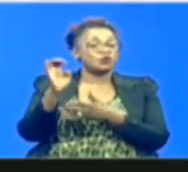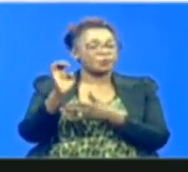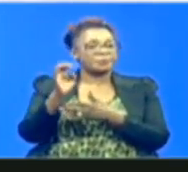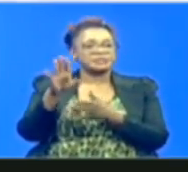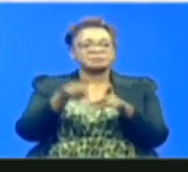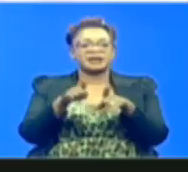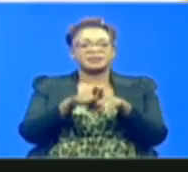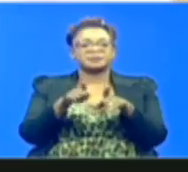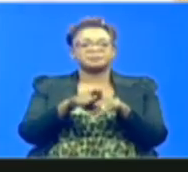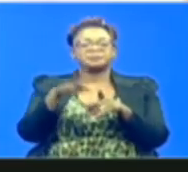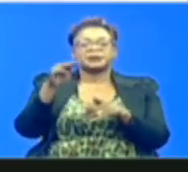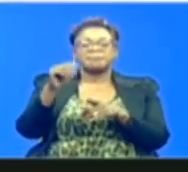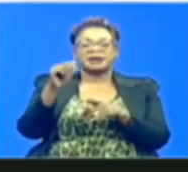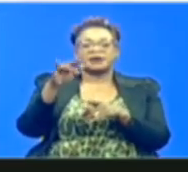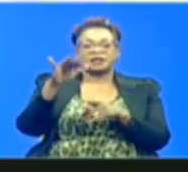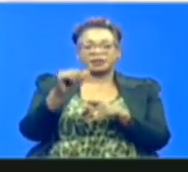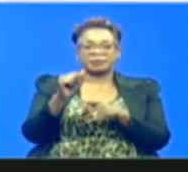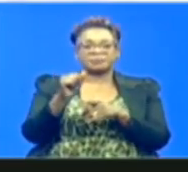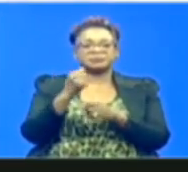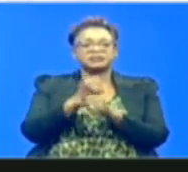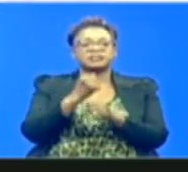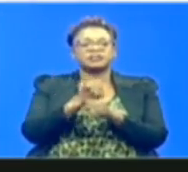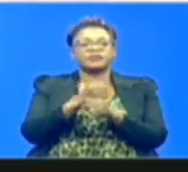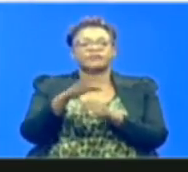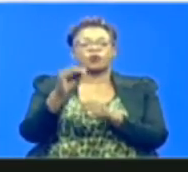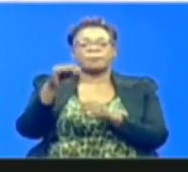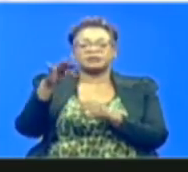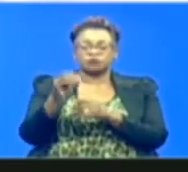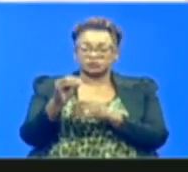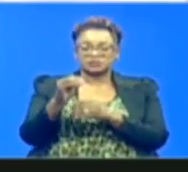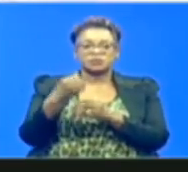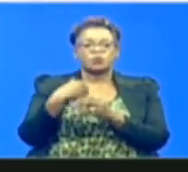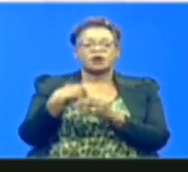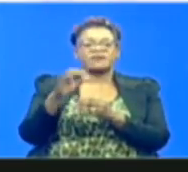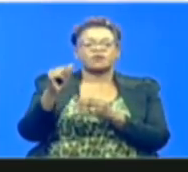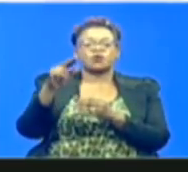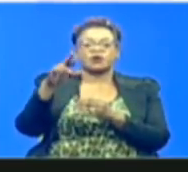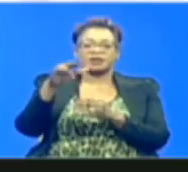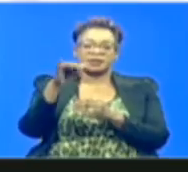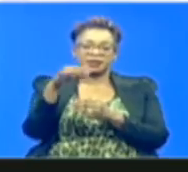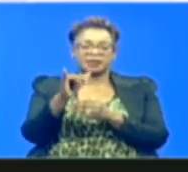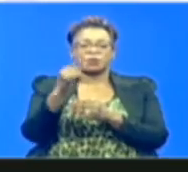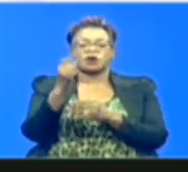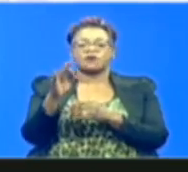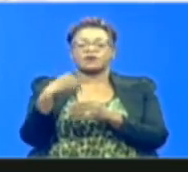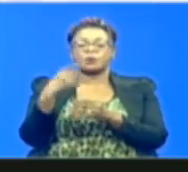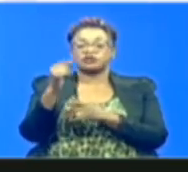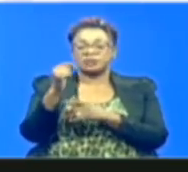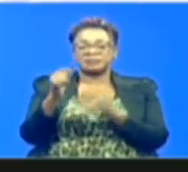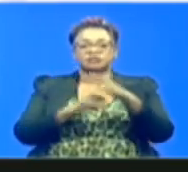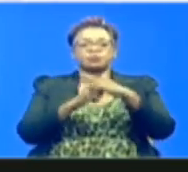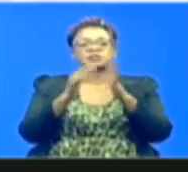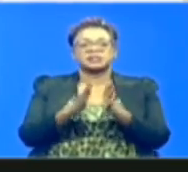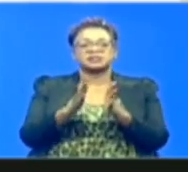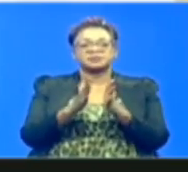brother, McDonald Mariga, played for Opitos. We have Arnold Origi, who's also one of our tournament sponsors.